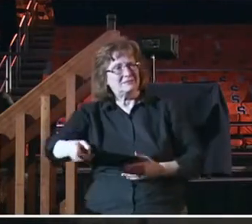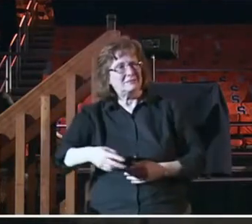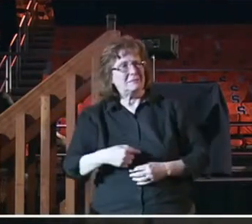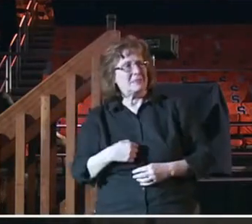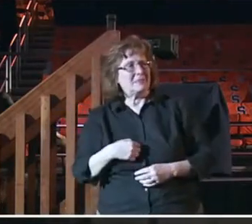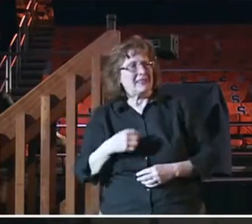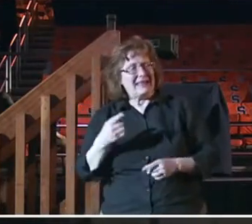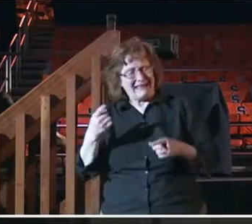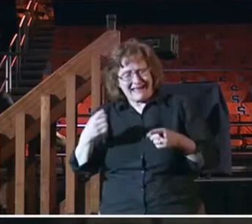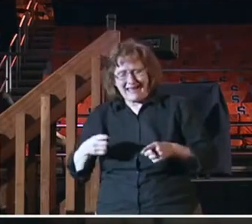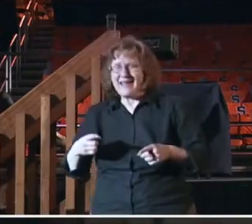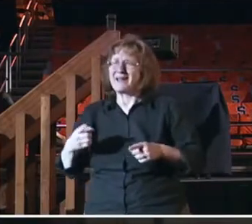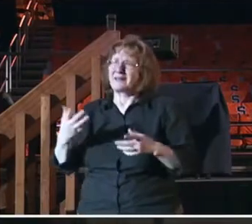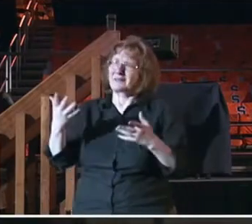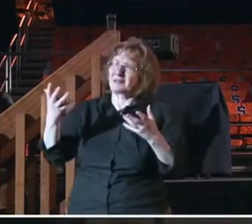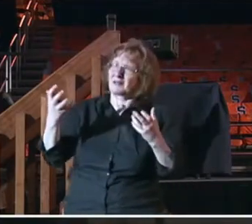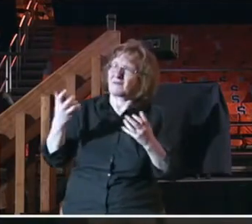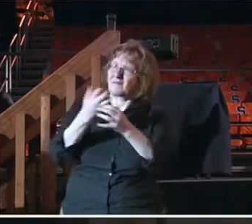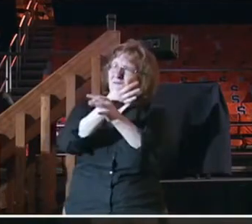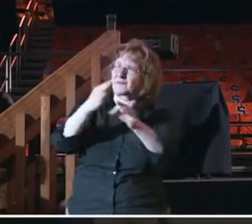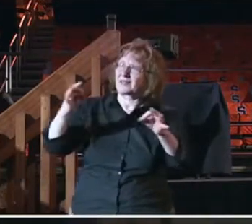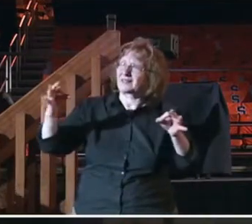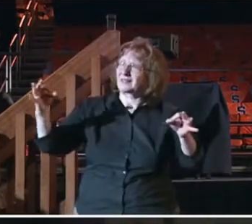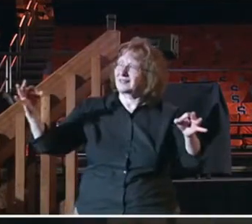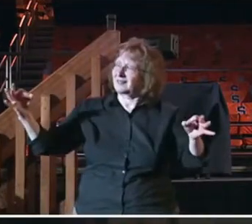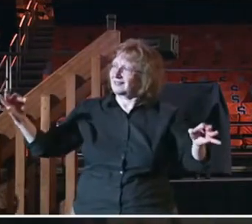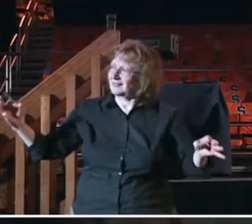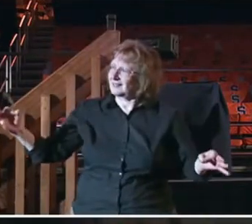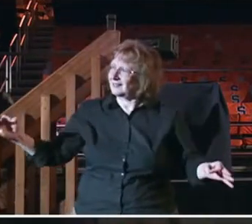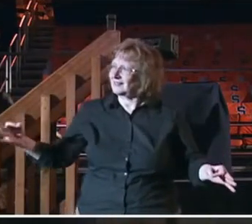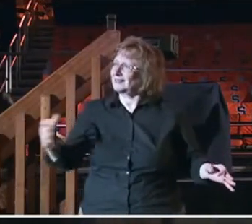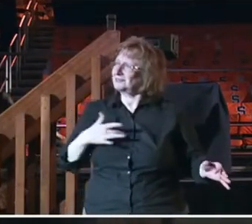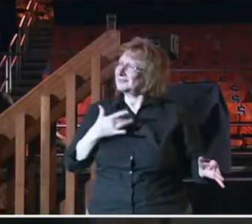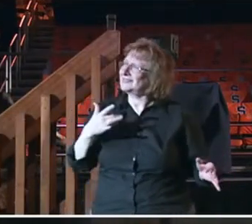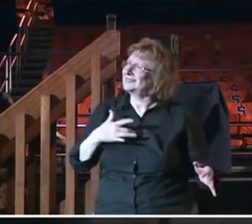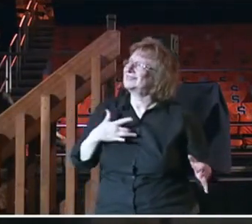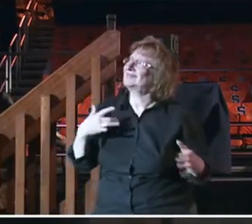If only freedom could love me.